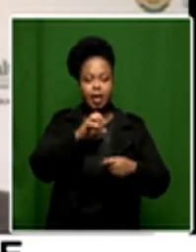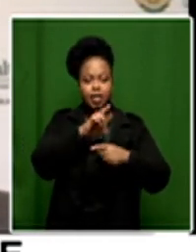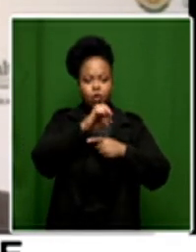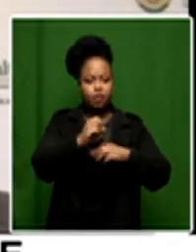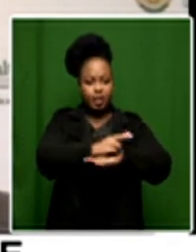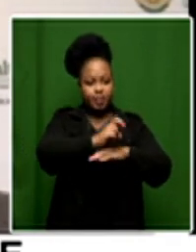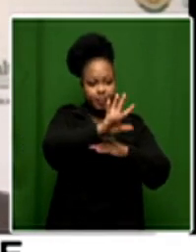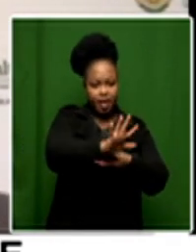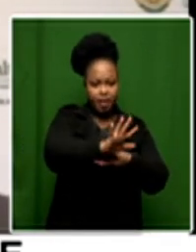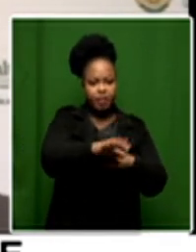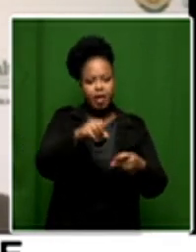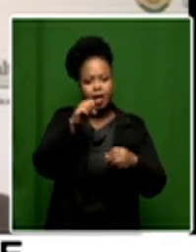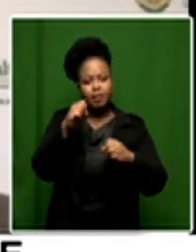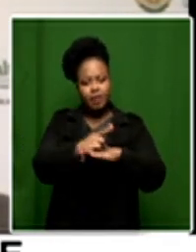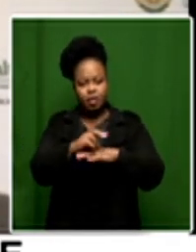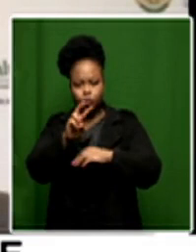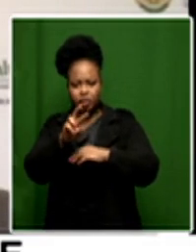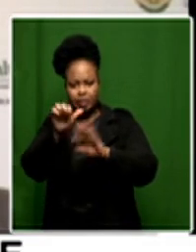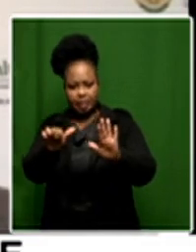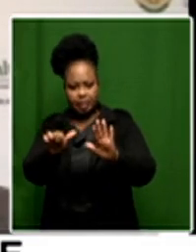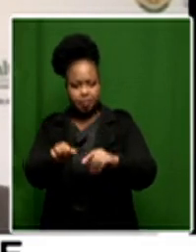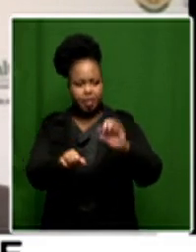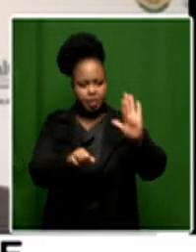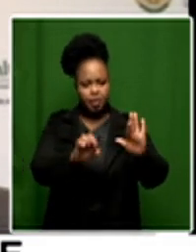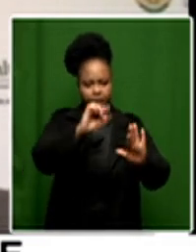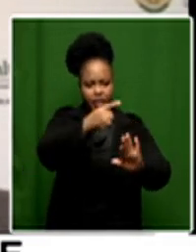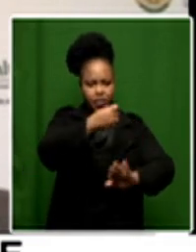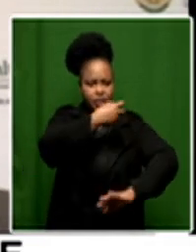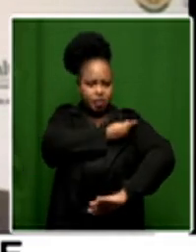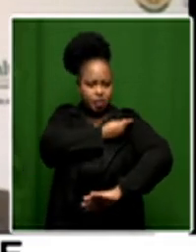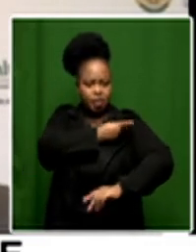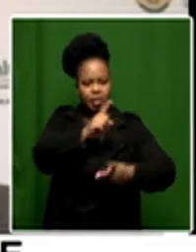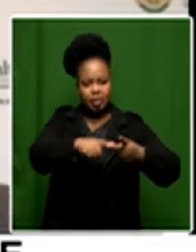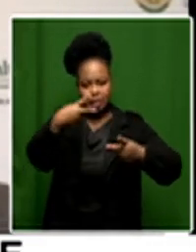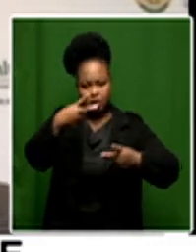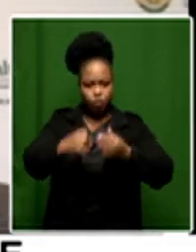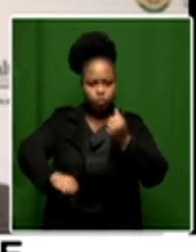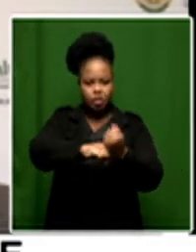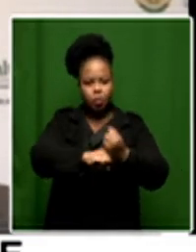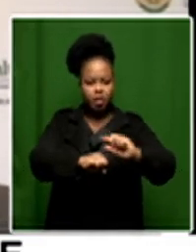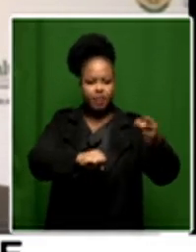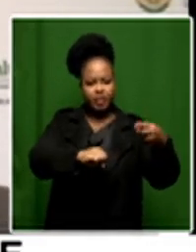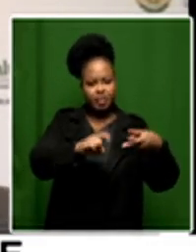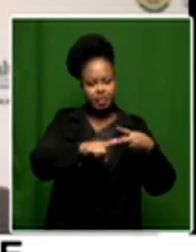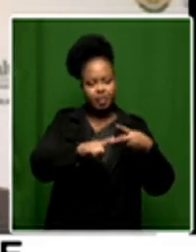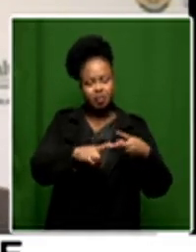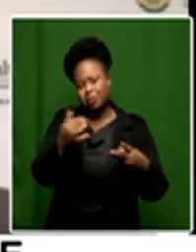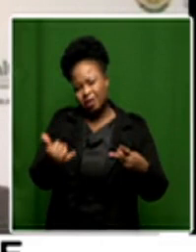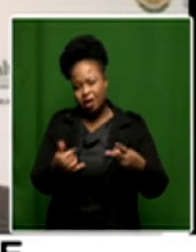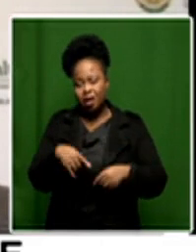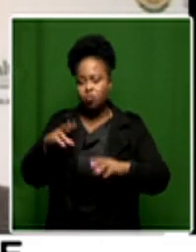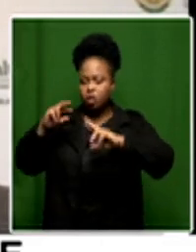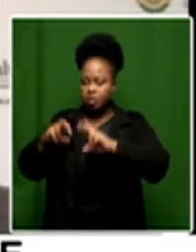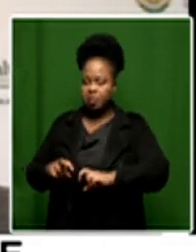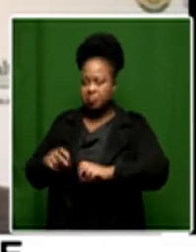and then adenovirus 26. Now, the first one is the first dose, the second one is a booster. Now, in some work that was